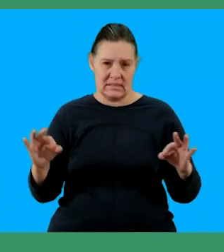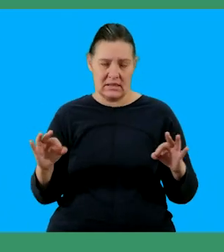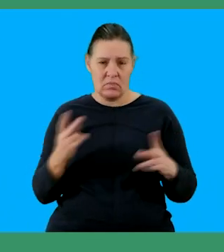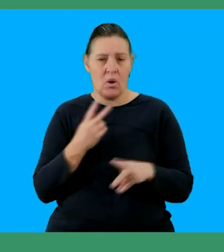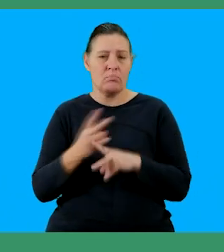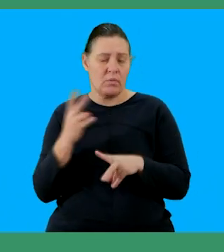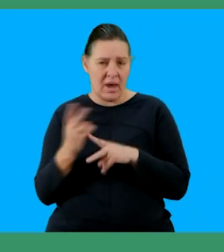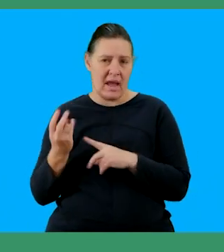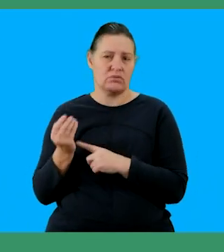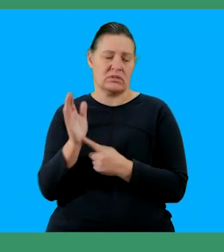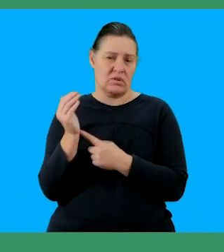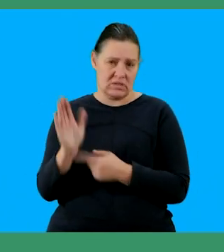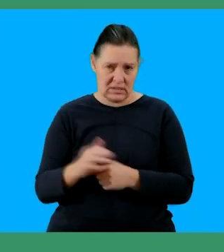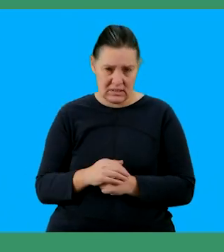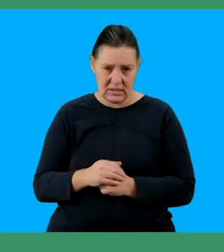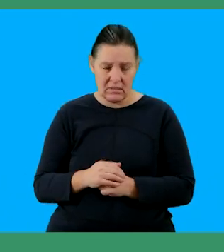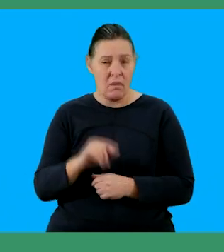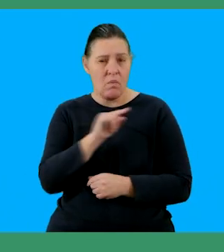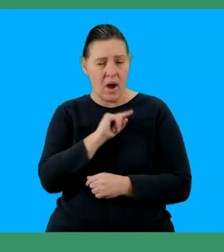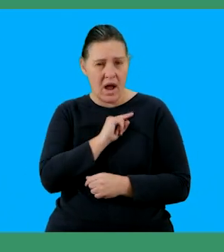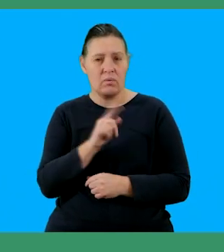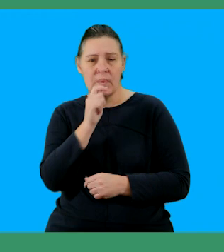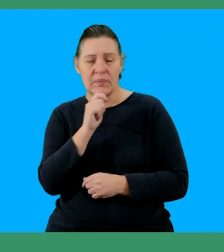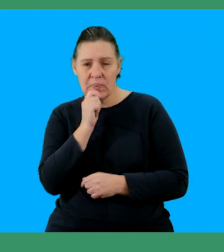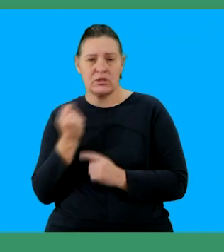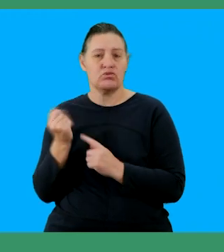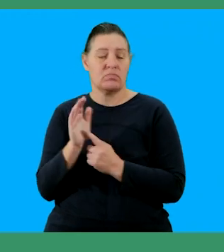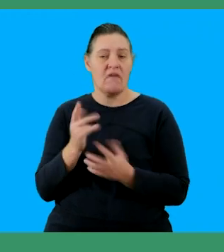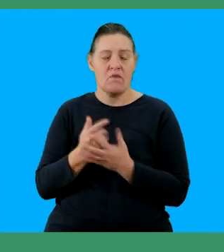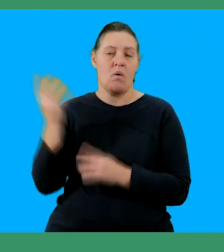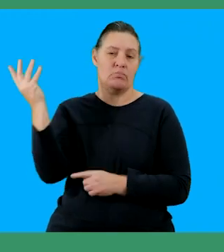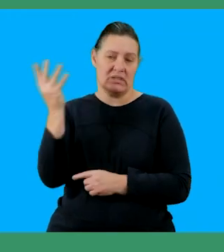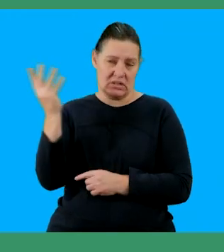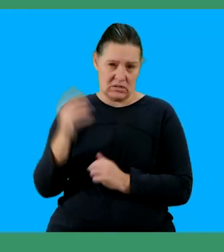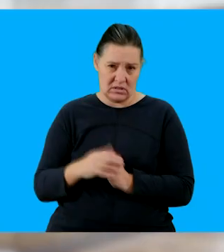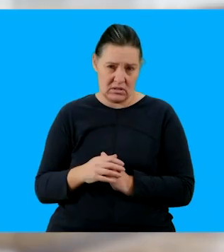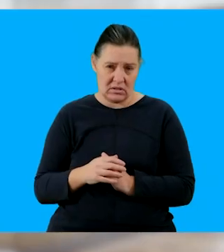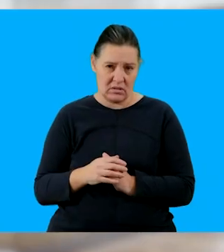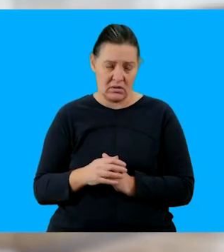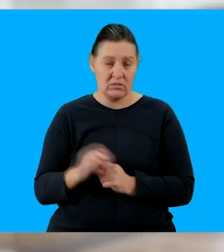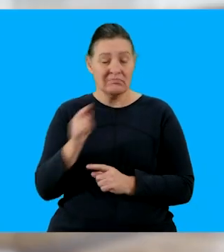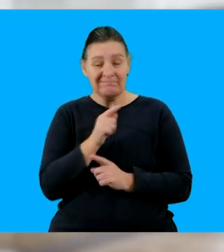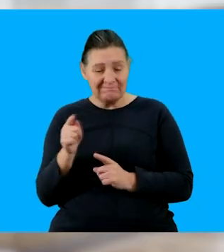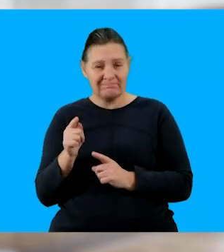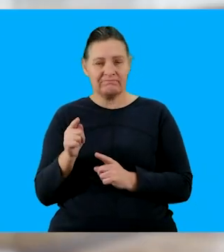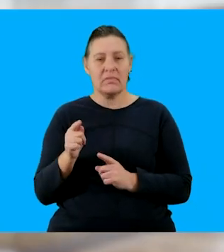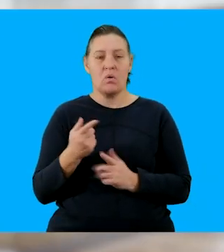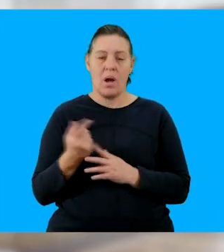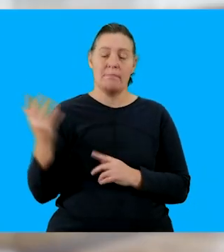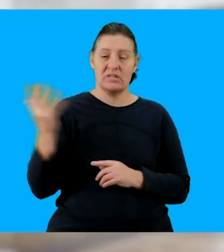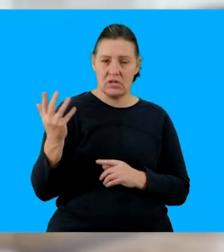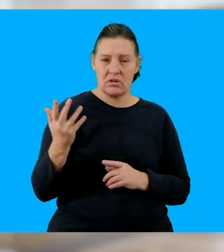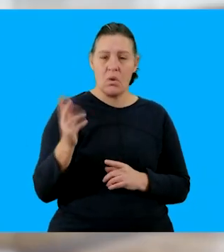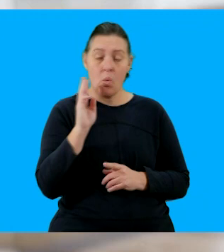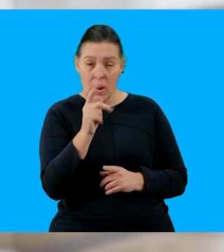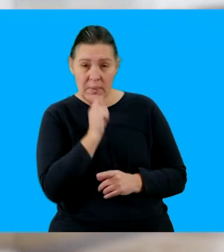you prepare the transparencies because you are going to use the transparencies for presentation. So obviously, that particular